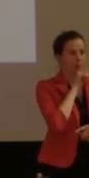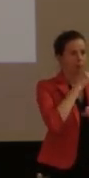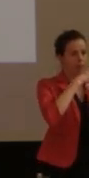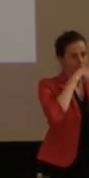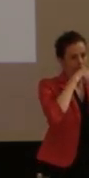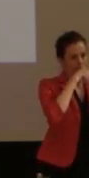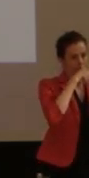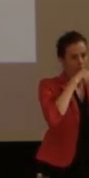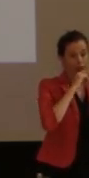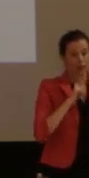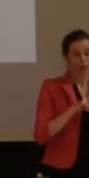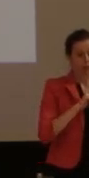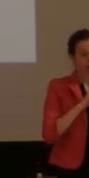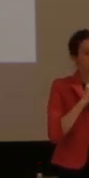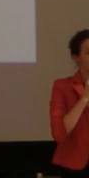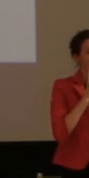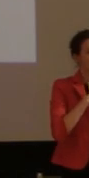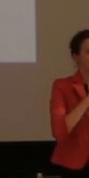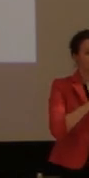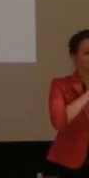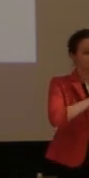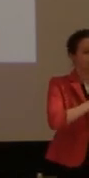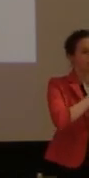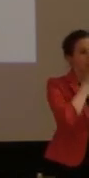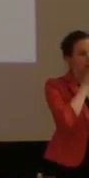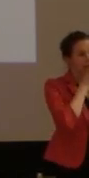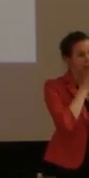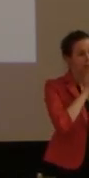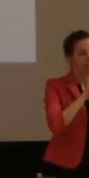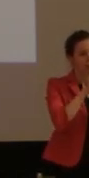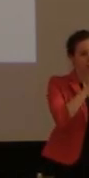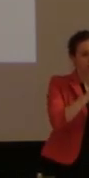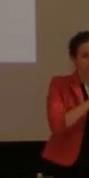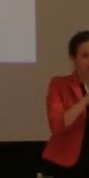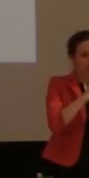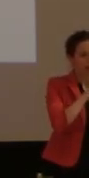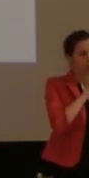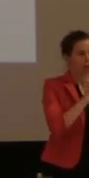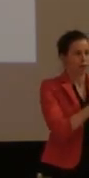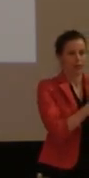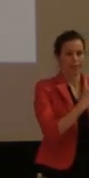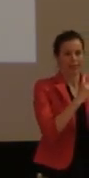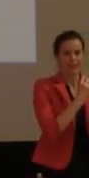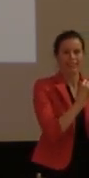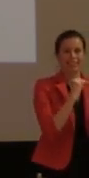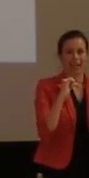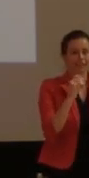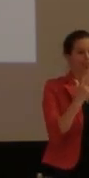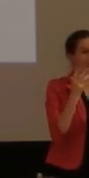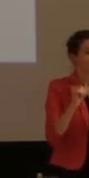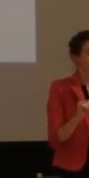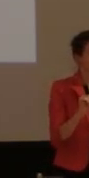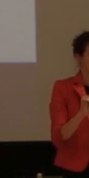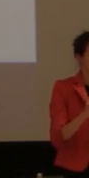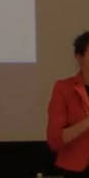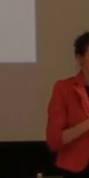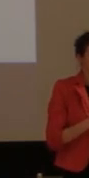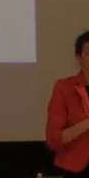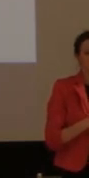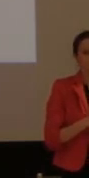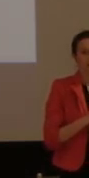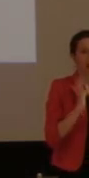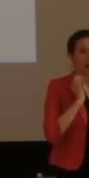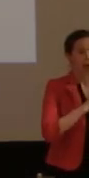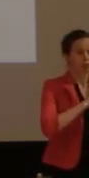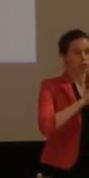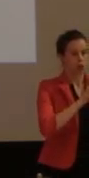the program has implemented privacy and security principles to help ensure participant data is safe as it can be made. Our